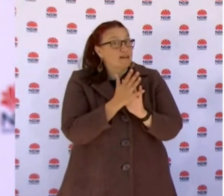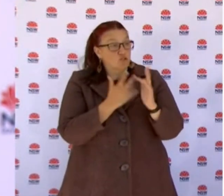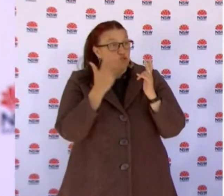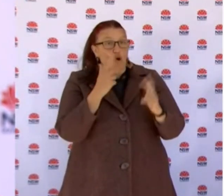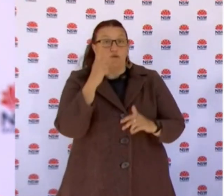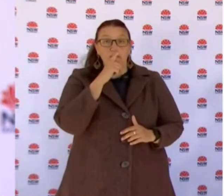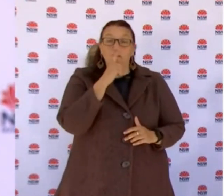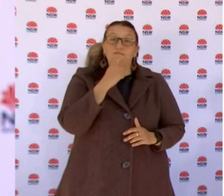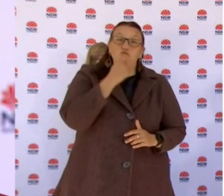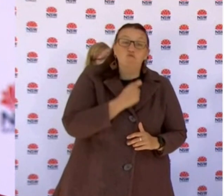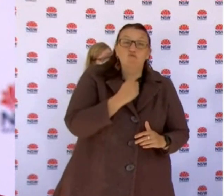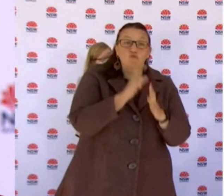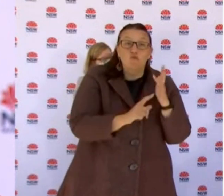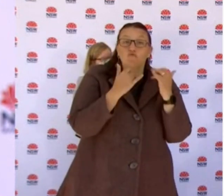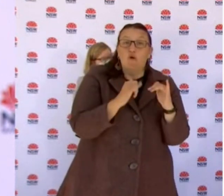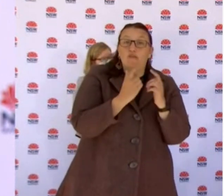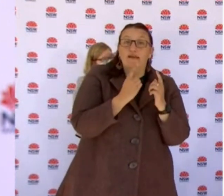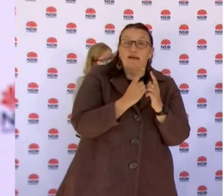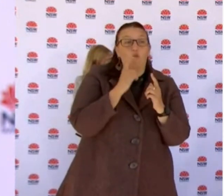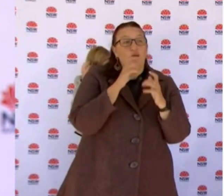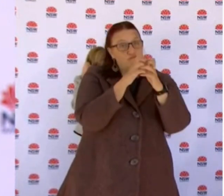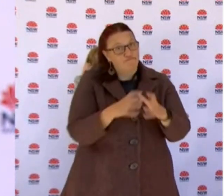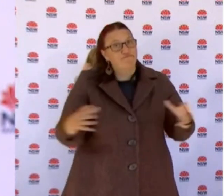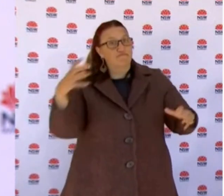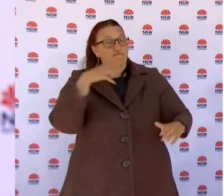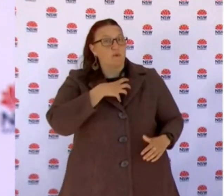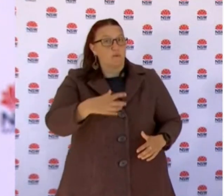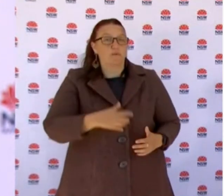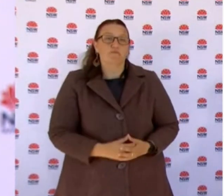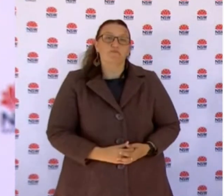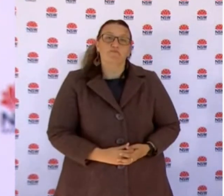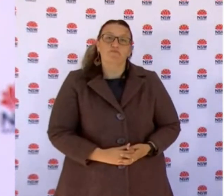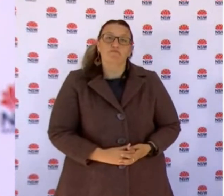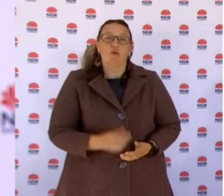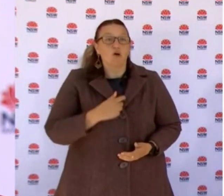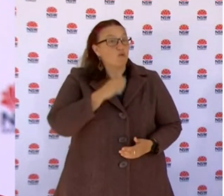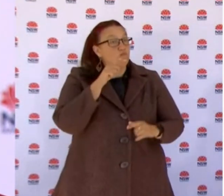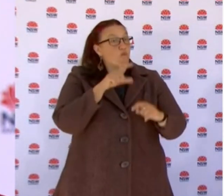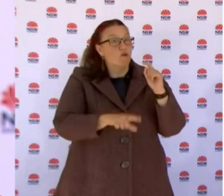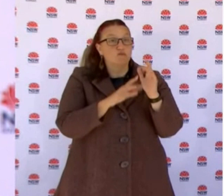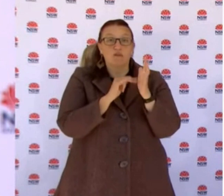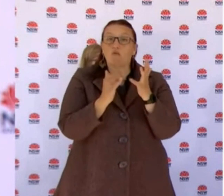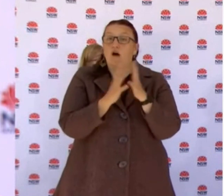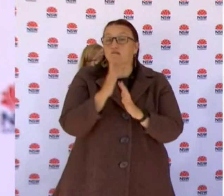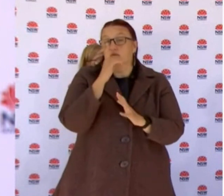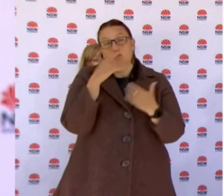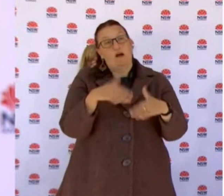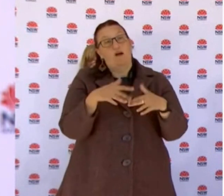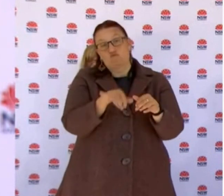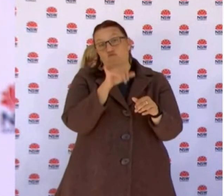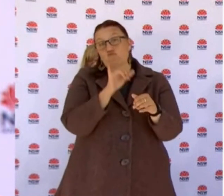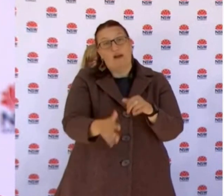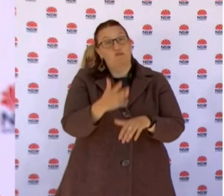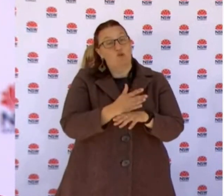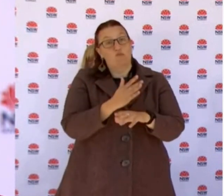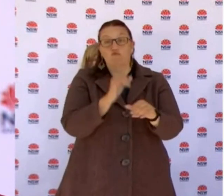result in extra cases. And I want to thank the vast majority of our citizens who've done absolutely the right thing. But unfortunately,